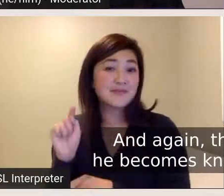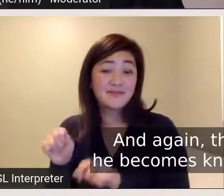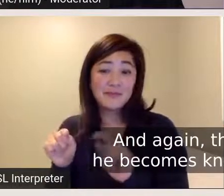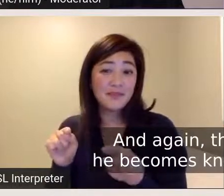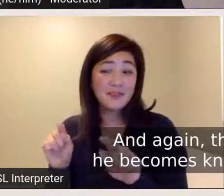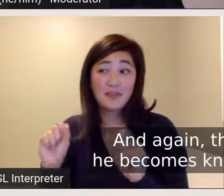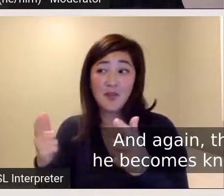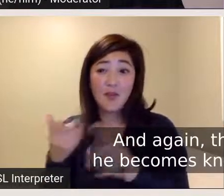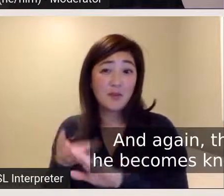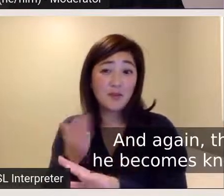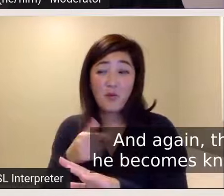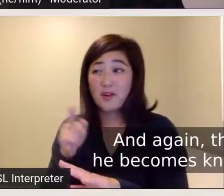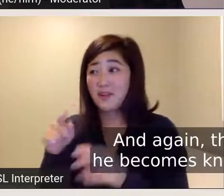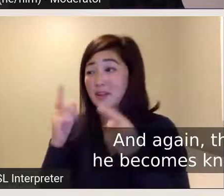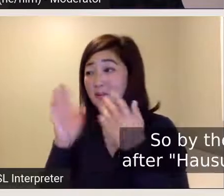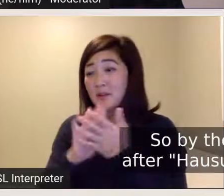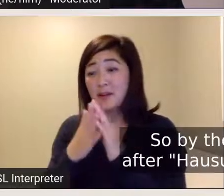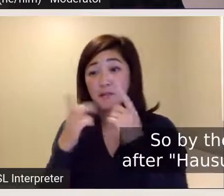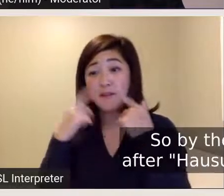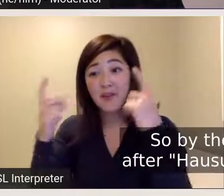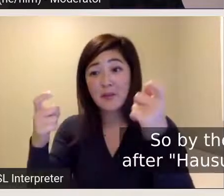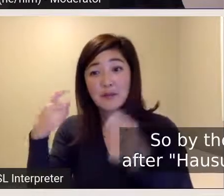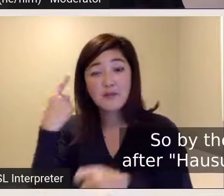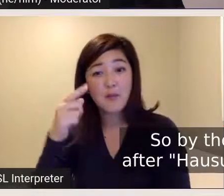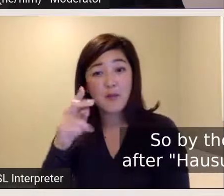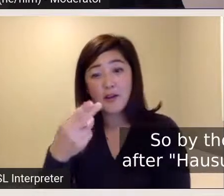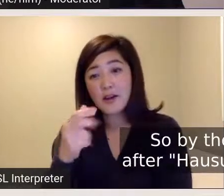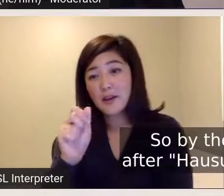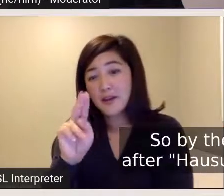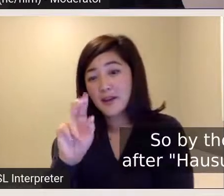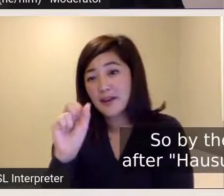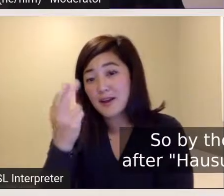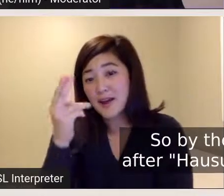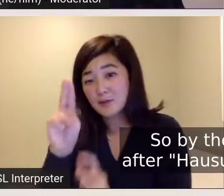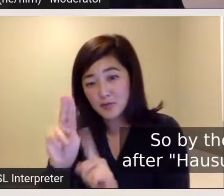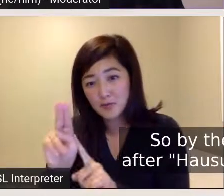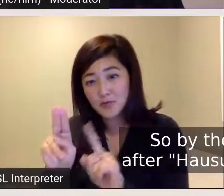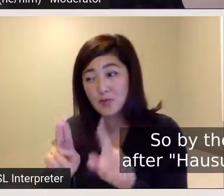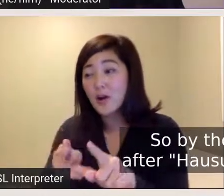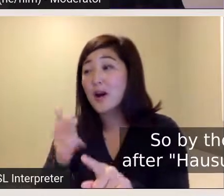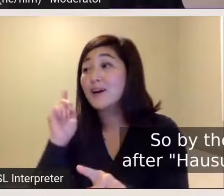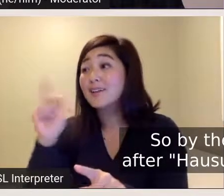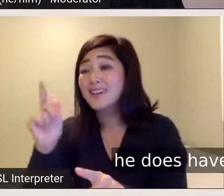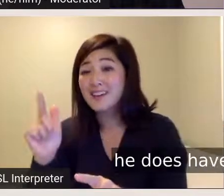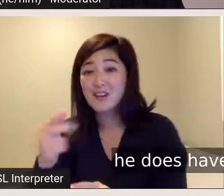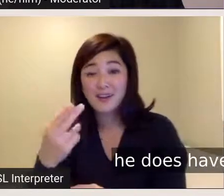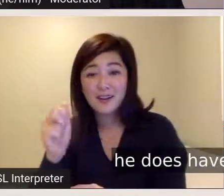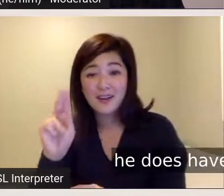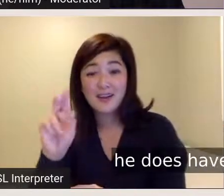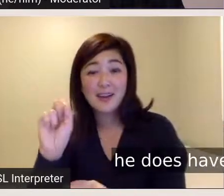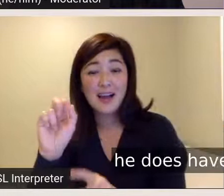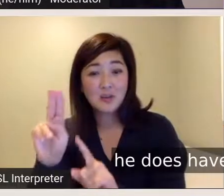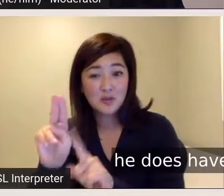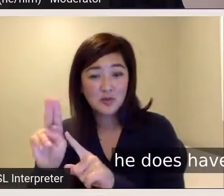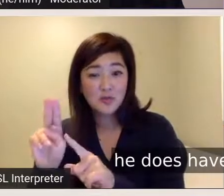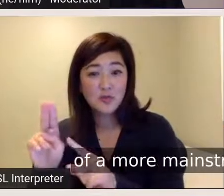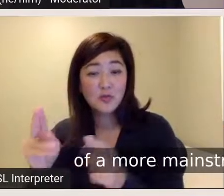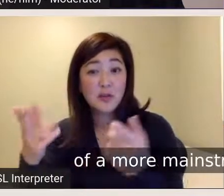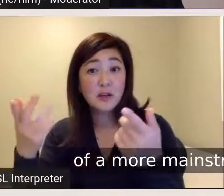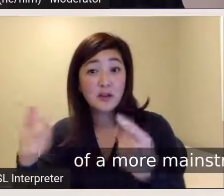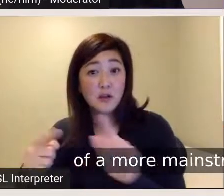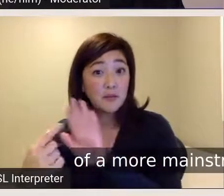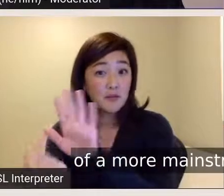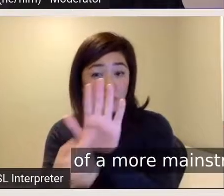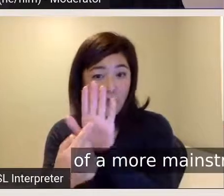before he becomes known for Hausu. So by, you know, the late 70s, after Hausu comes out, he does have the attention